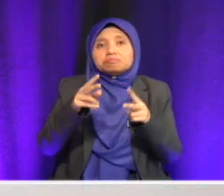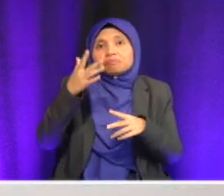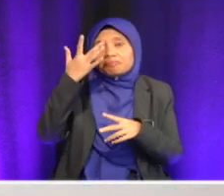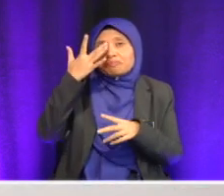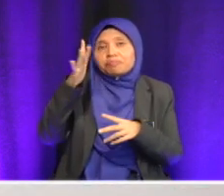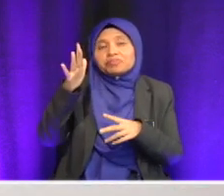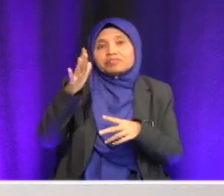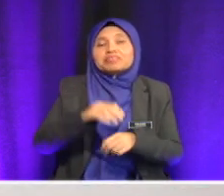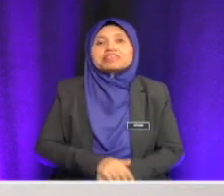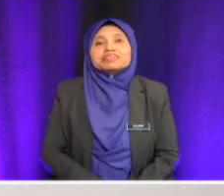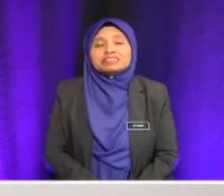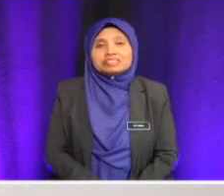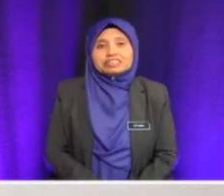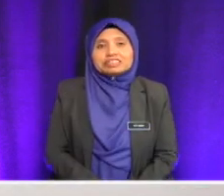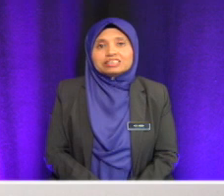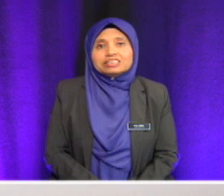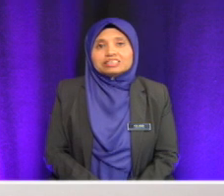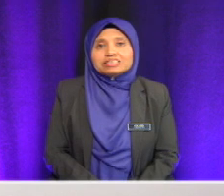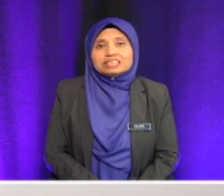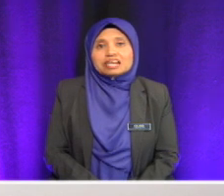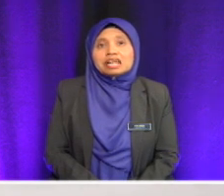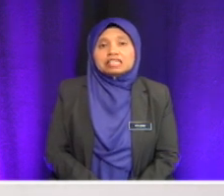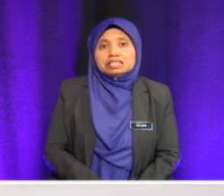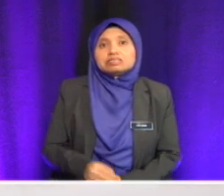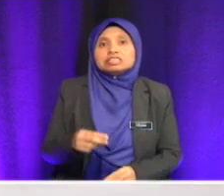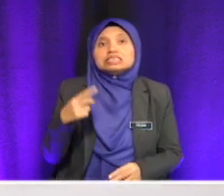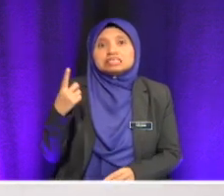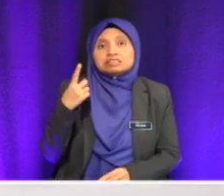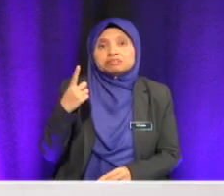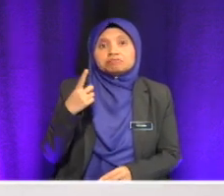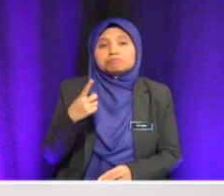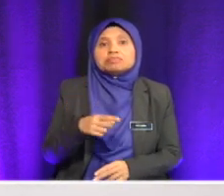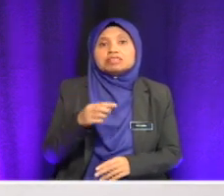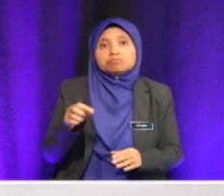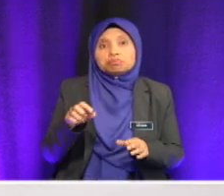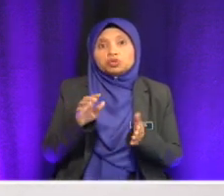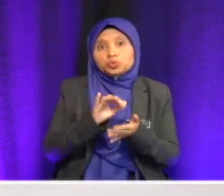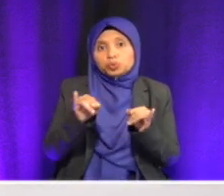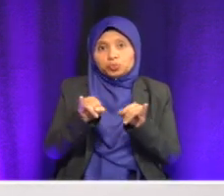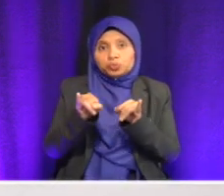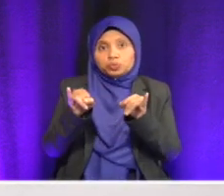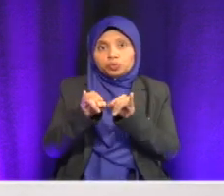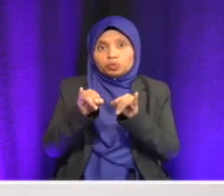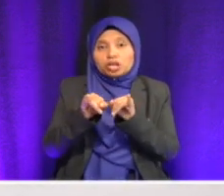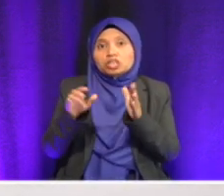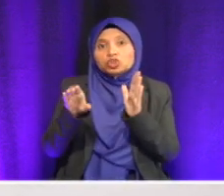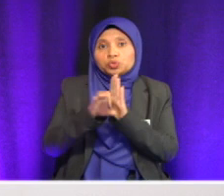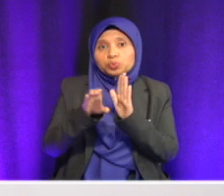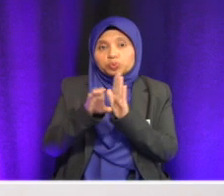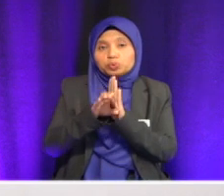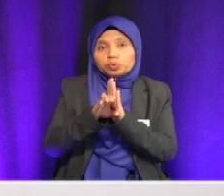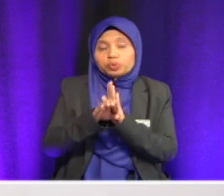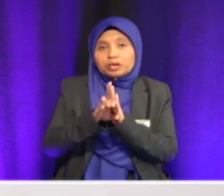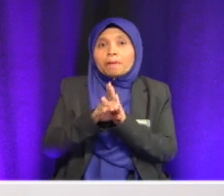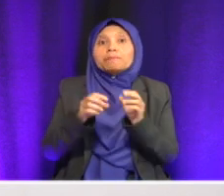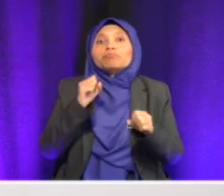Right, Interesting. right. Like, so parrot can imitate humans' way of speaking. Yeah. They can also utter few words. For example, greetings like good